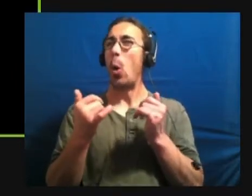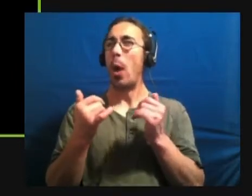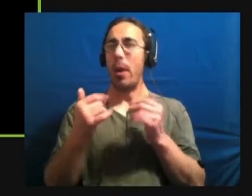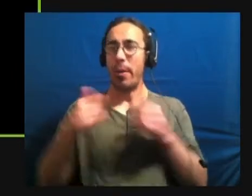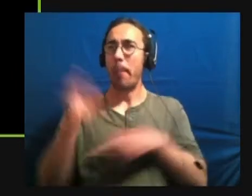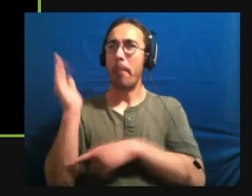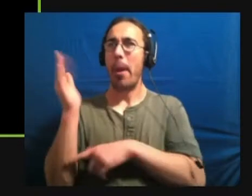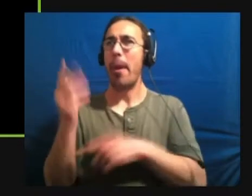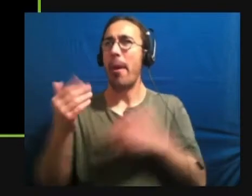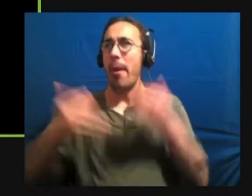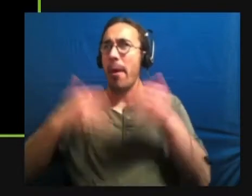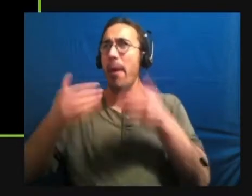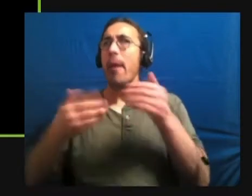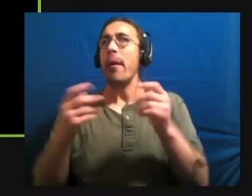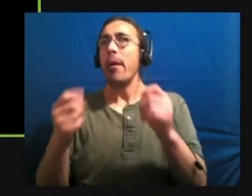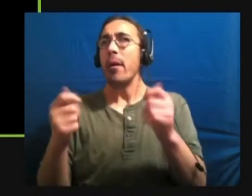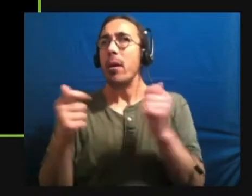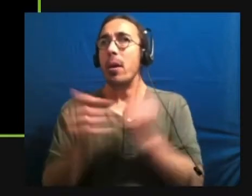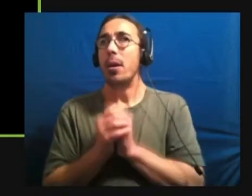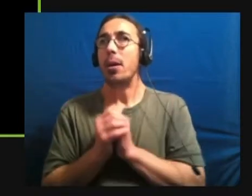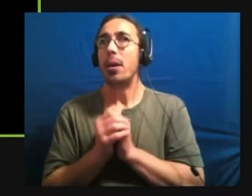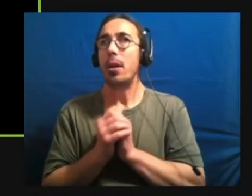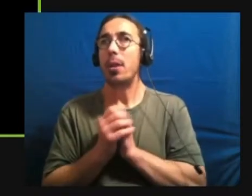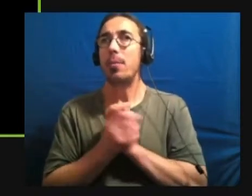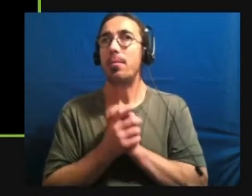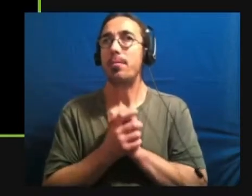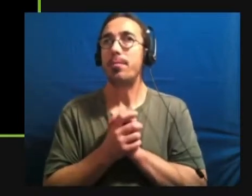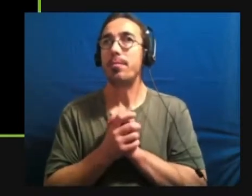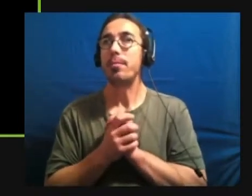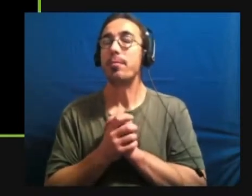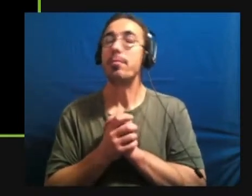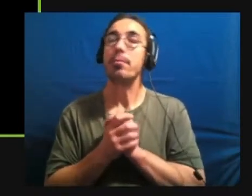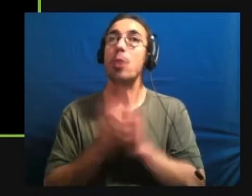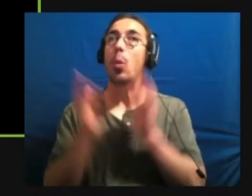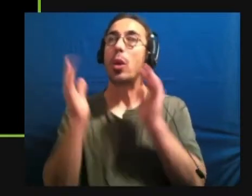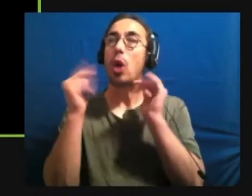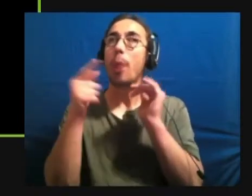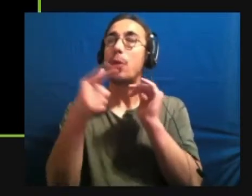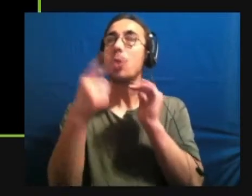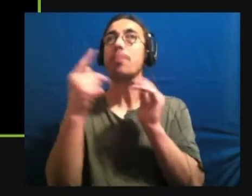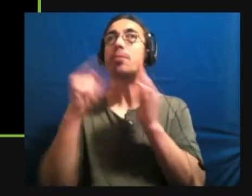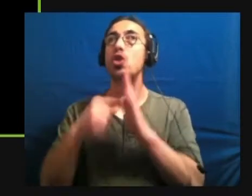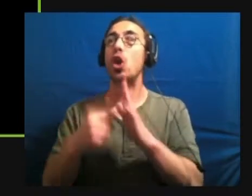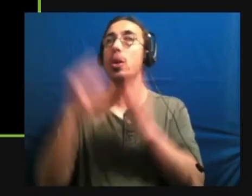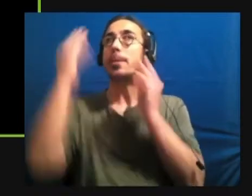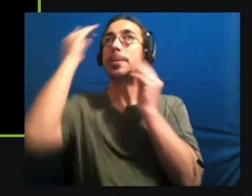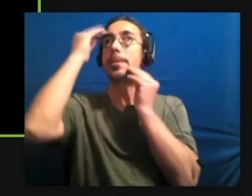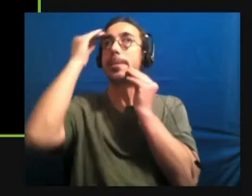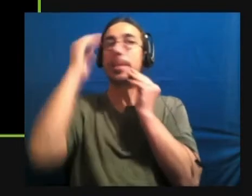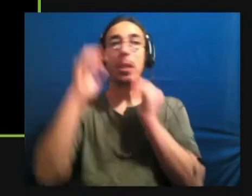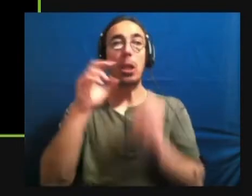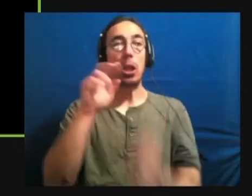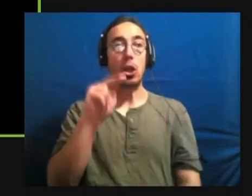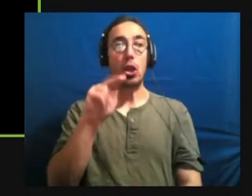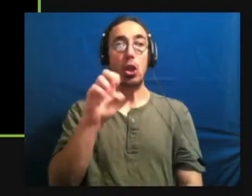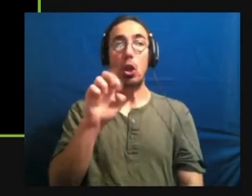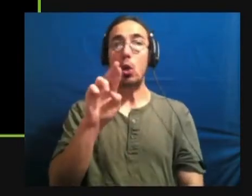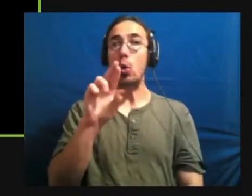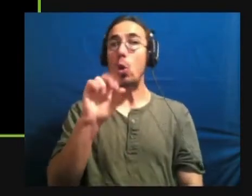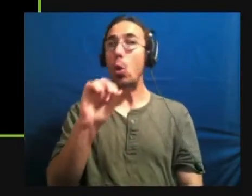a big one, and we hope to break your brains. Neuroclastic translates